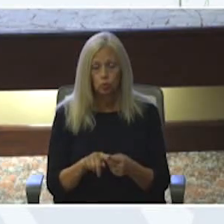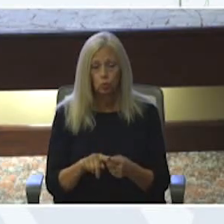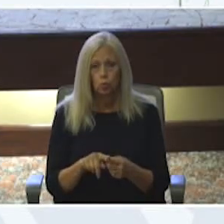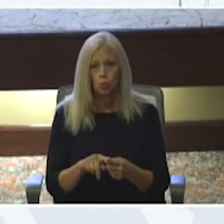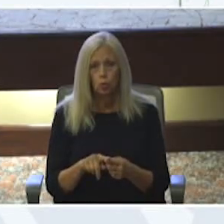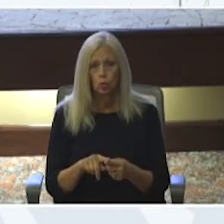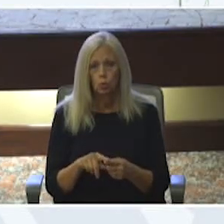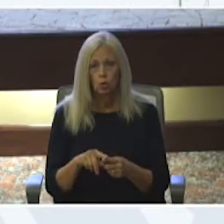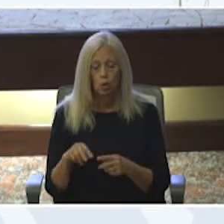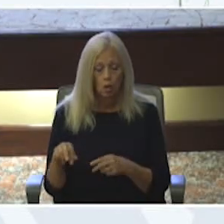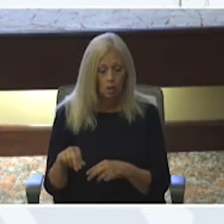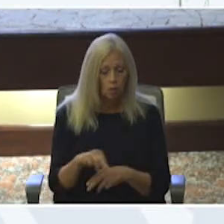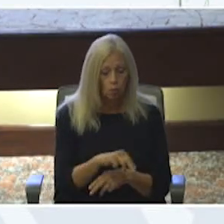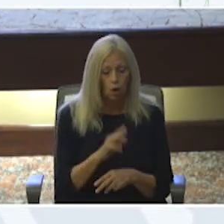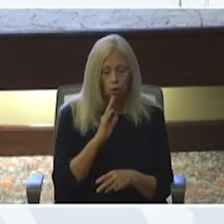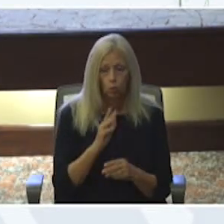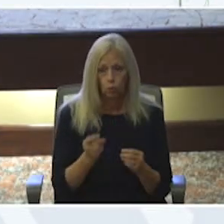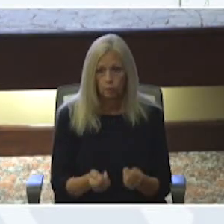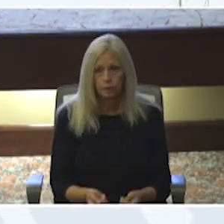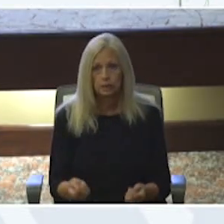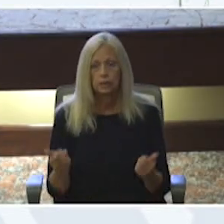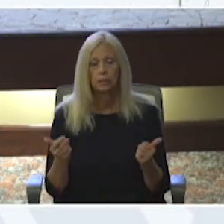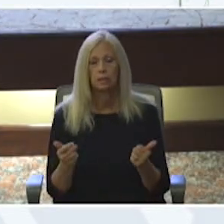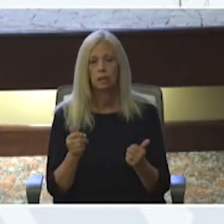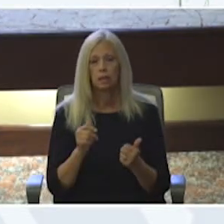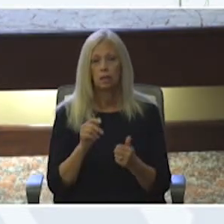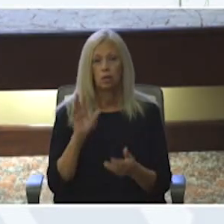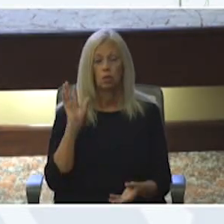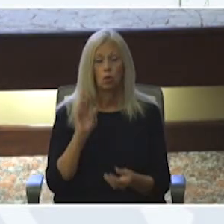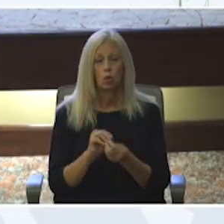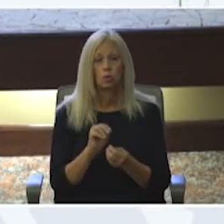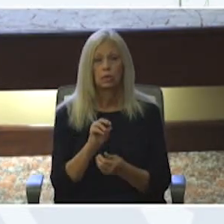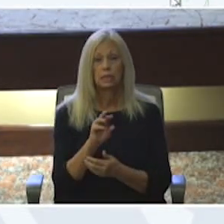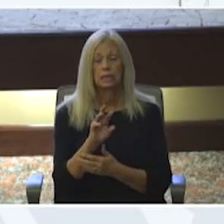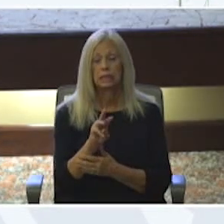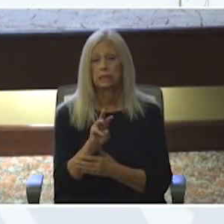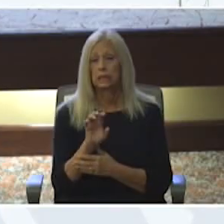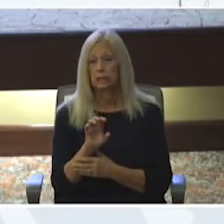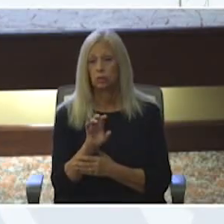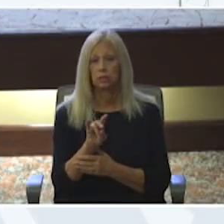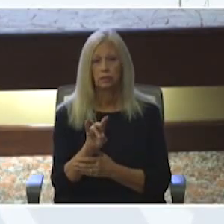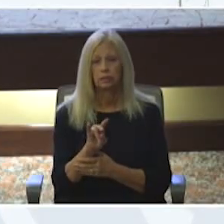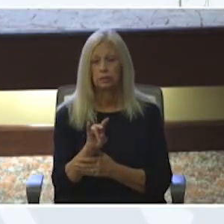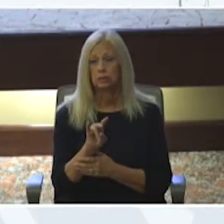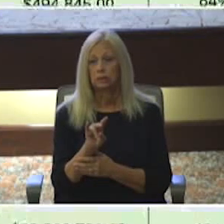So this whole segment here was $617,000. Okay.